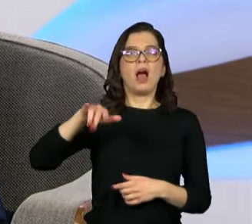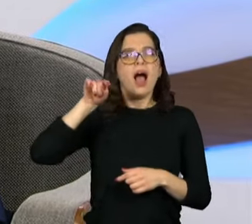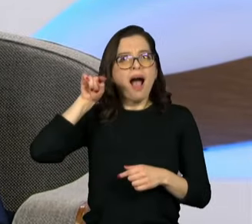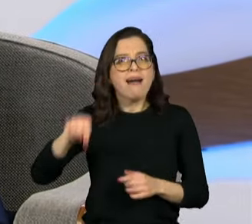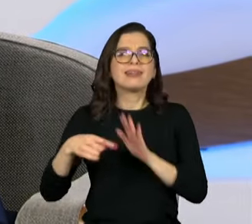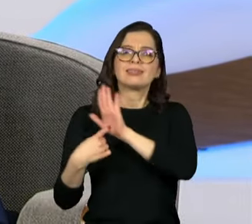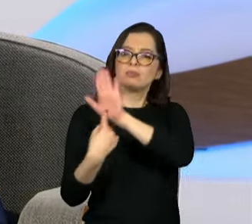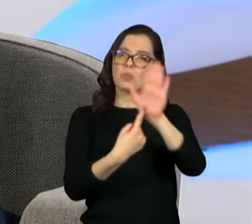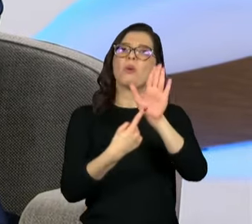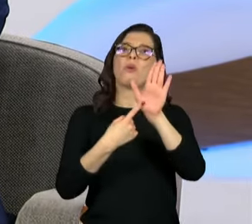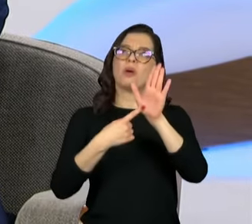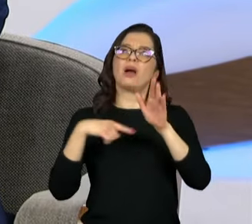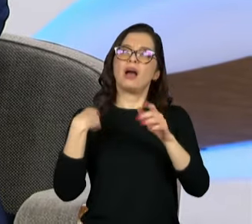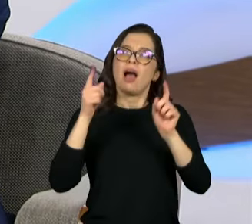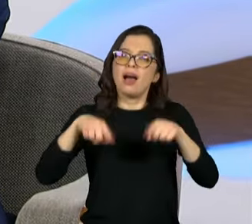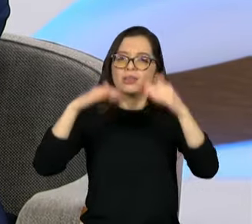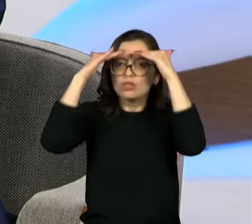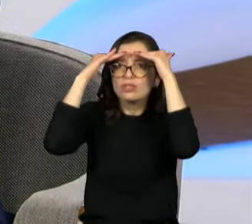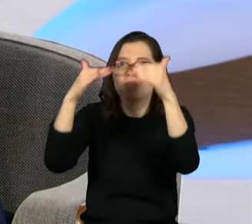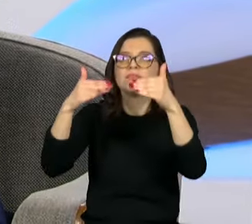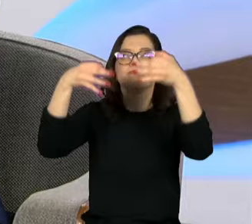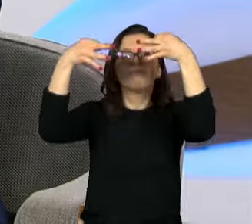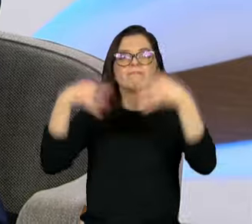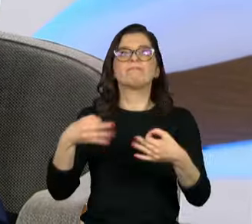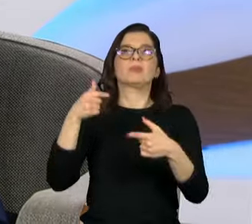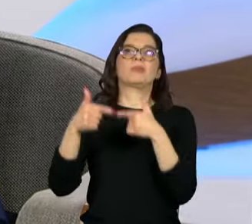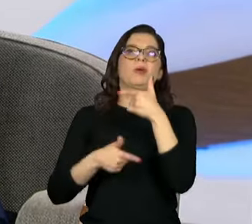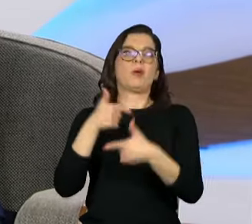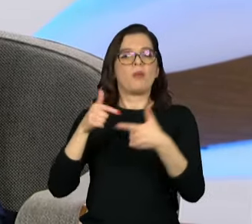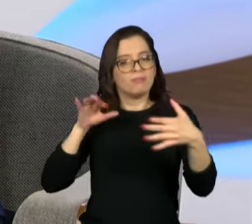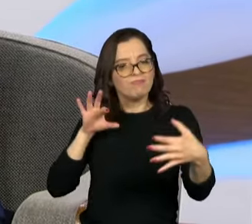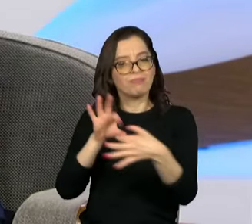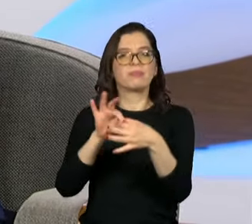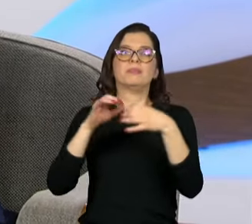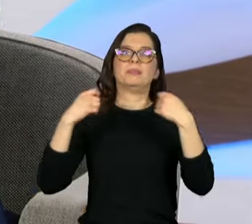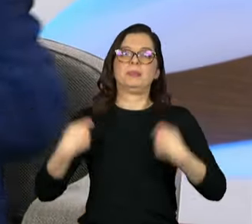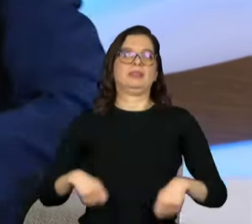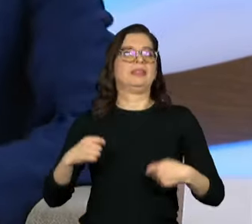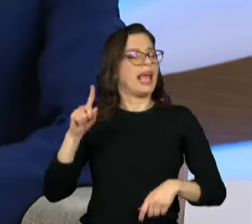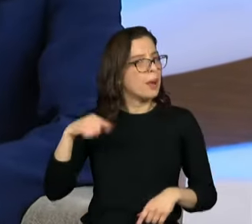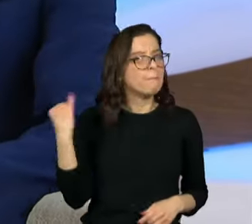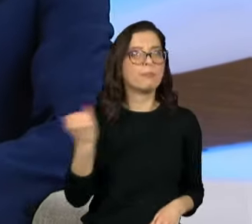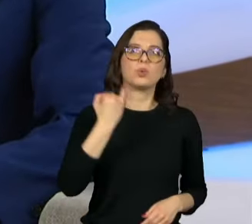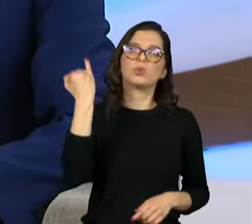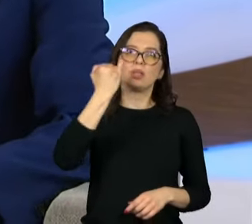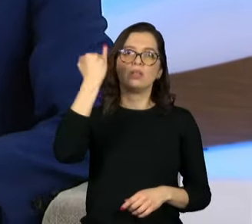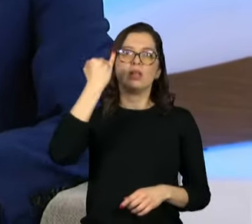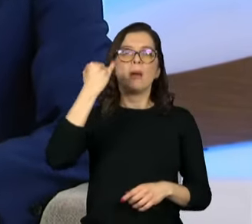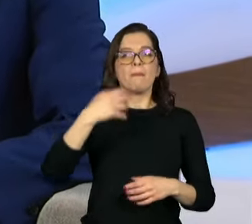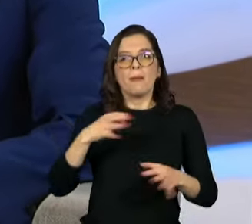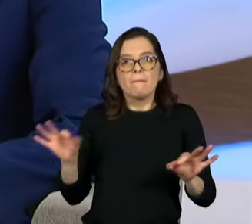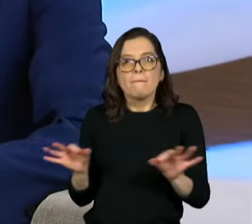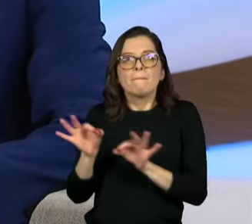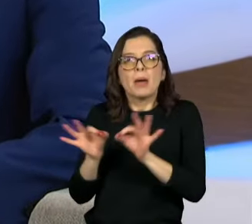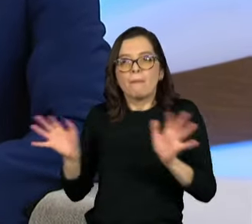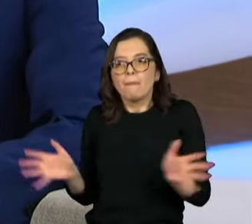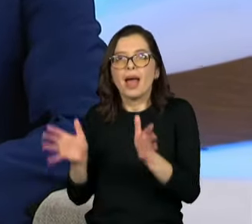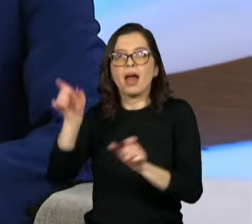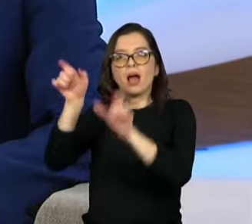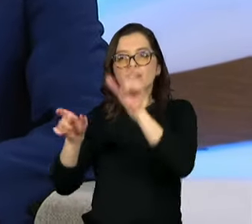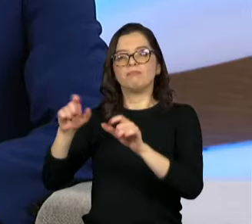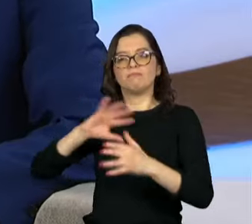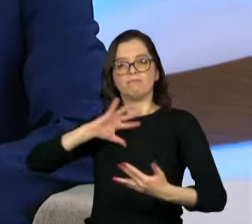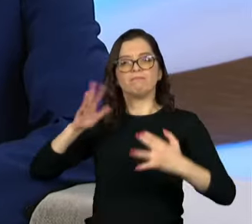this out in detail, I think it's important to connect the dignity of work with equipping people